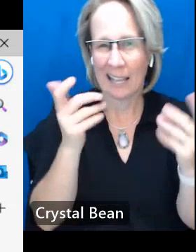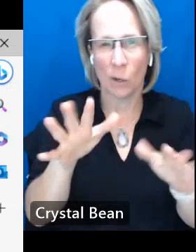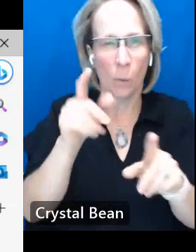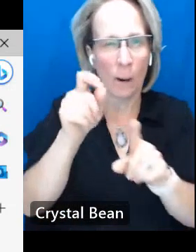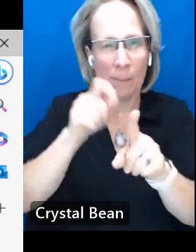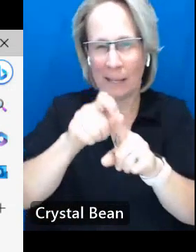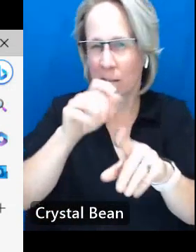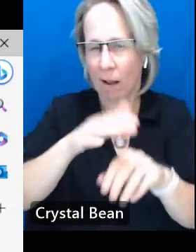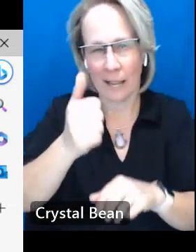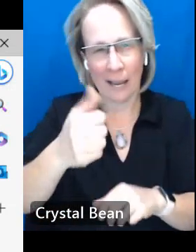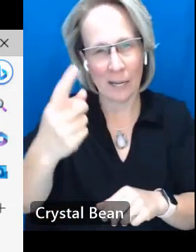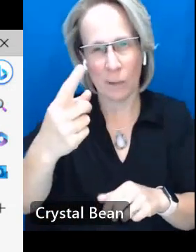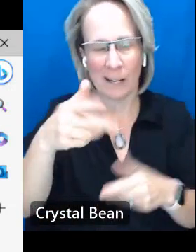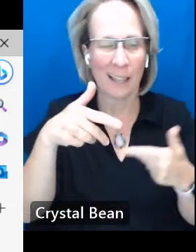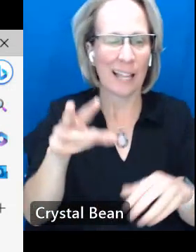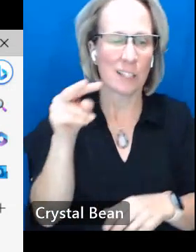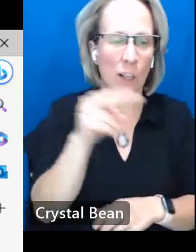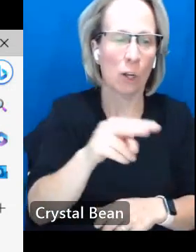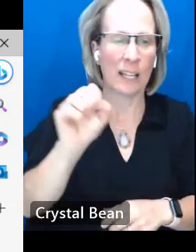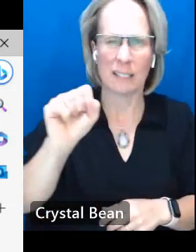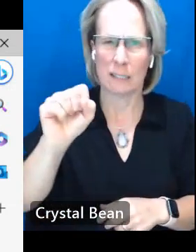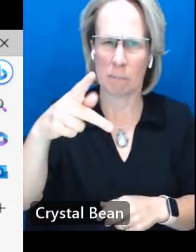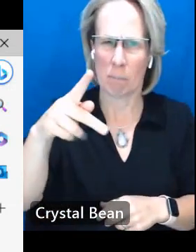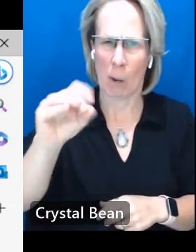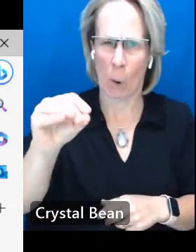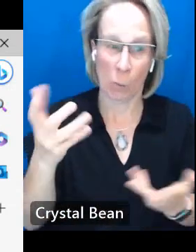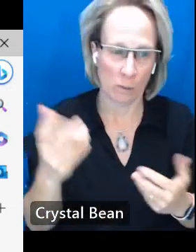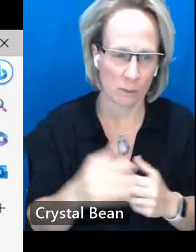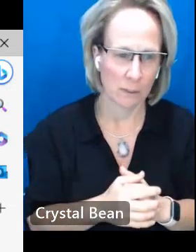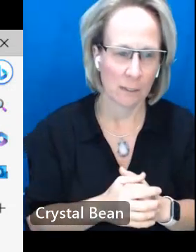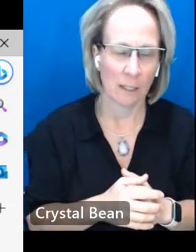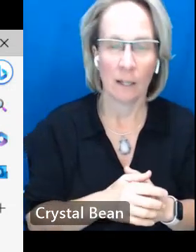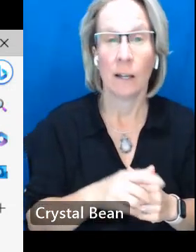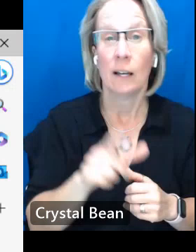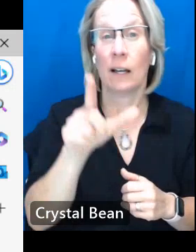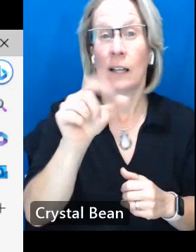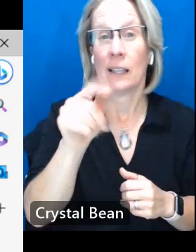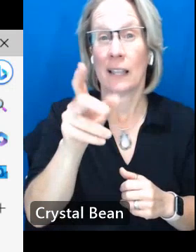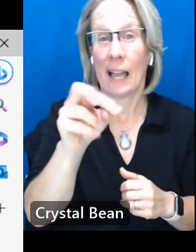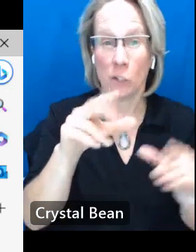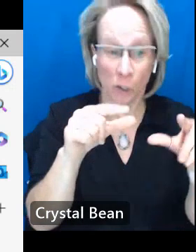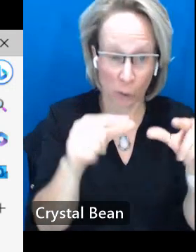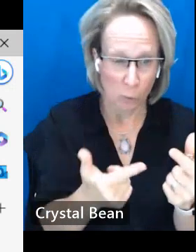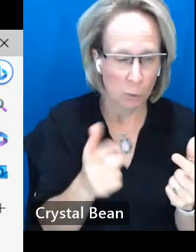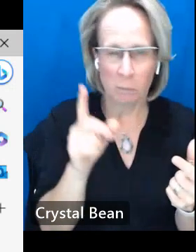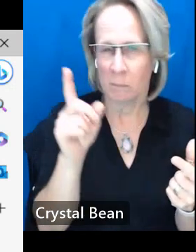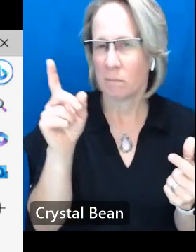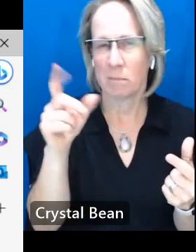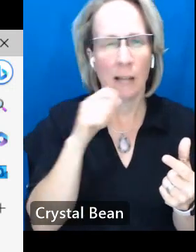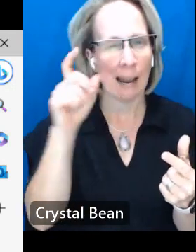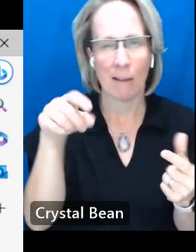at SPO. Okay, so Ledger Group. You don't have to do anything here. It's always going to be Ledger Group. And